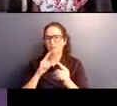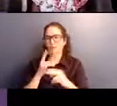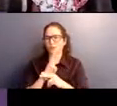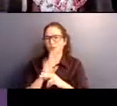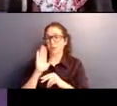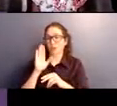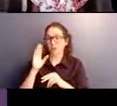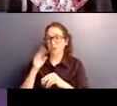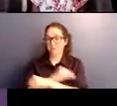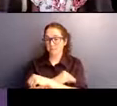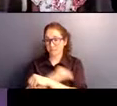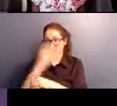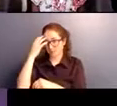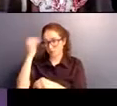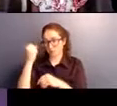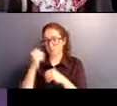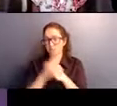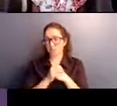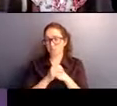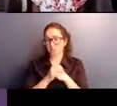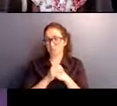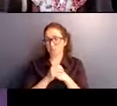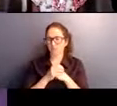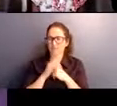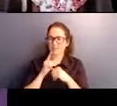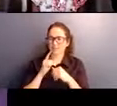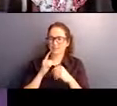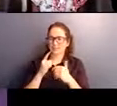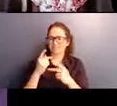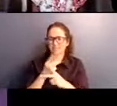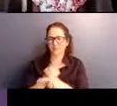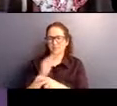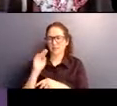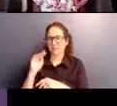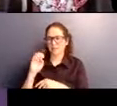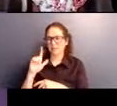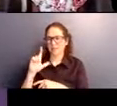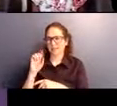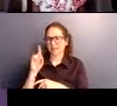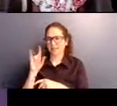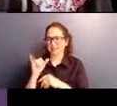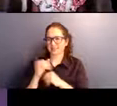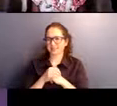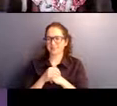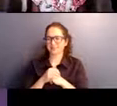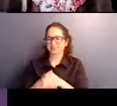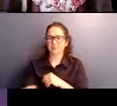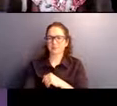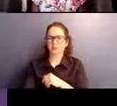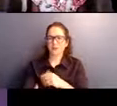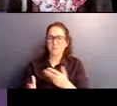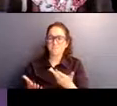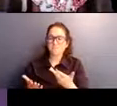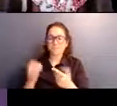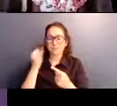memory to find these melodies as they're playing. So if